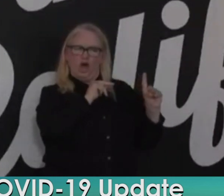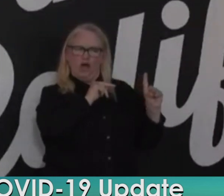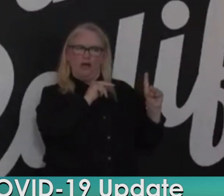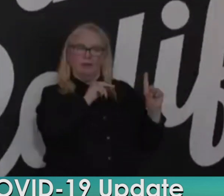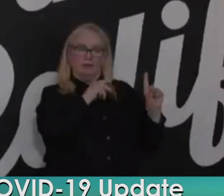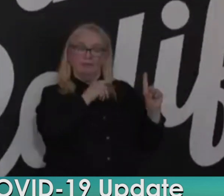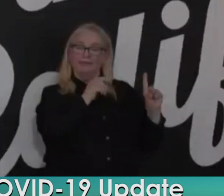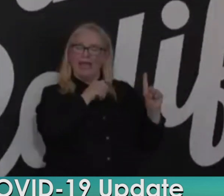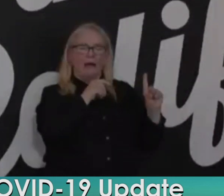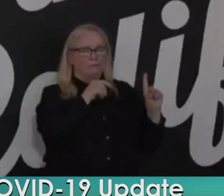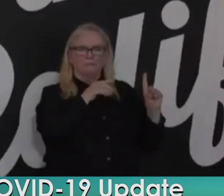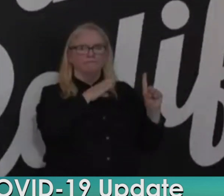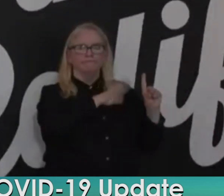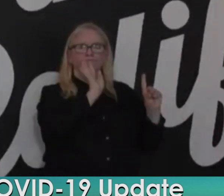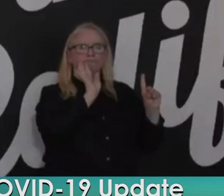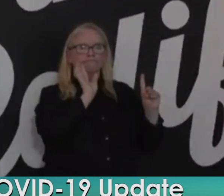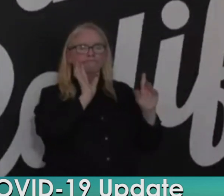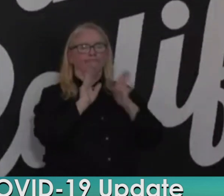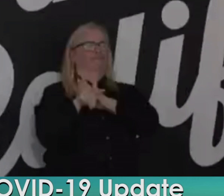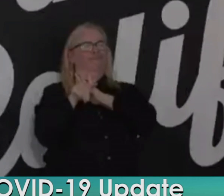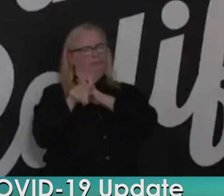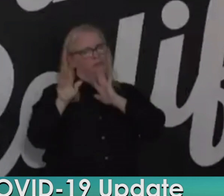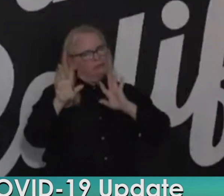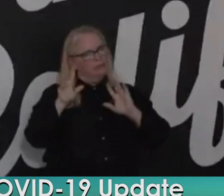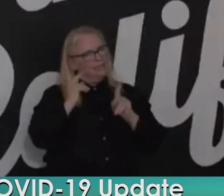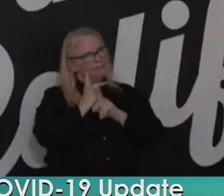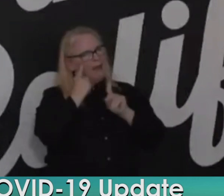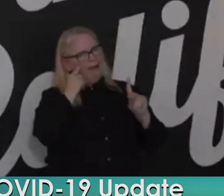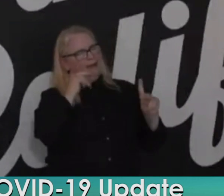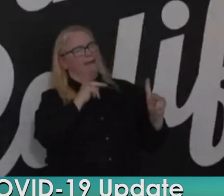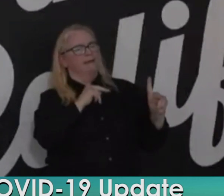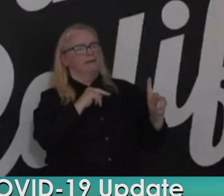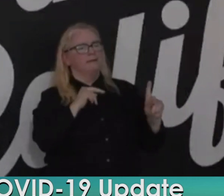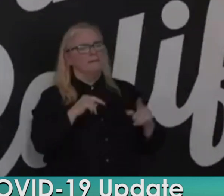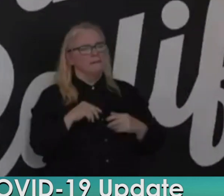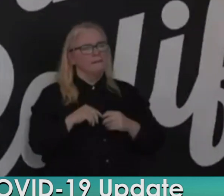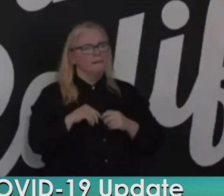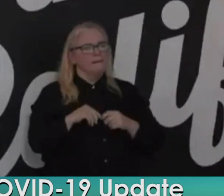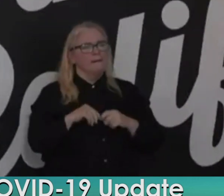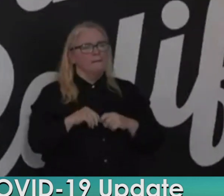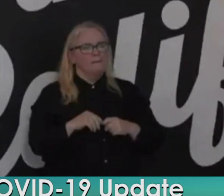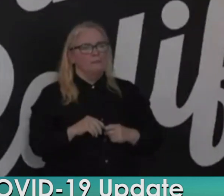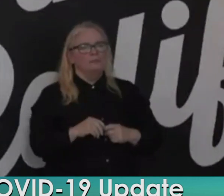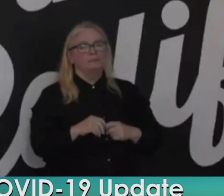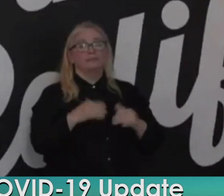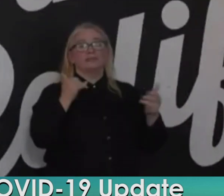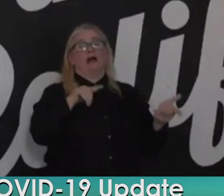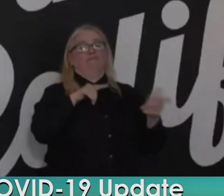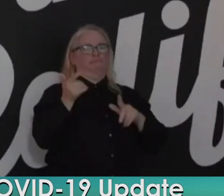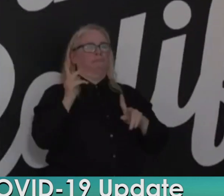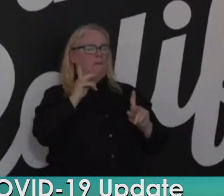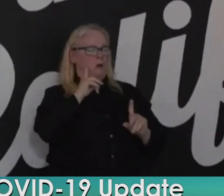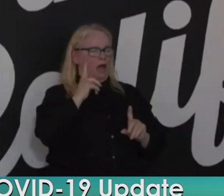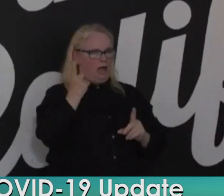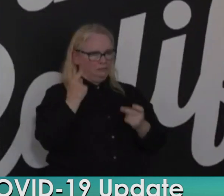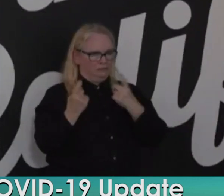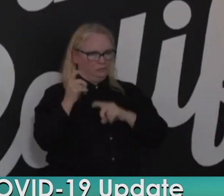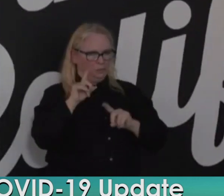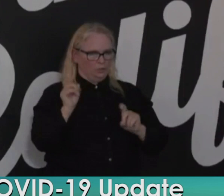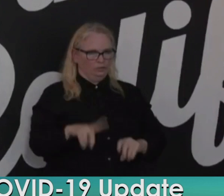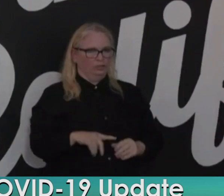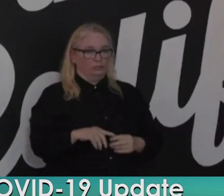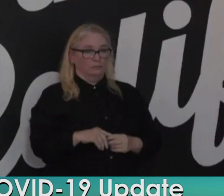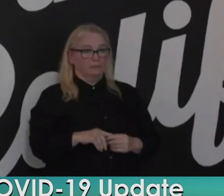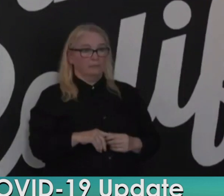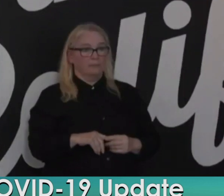enter into this second phase. Now with that, happy to answer any questions. Hi, Governor. My name is Ashley Zavala. I am